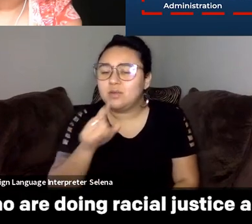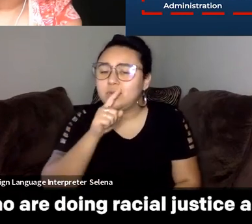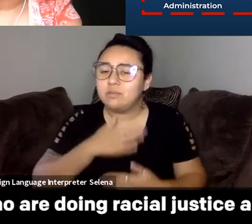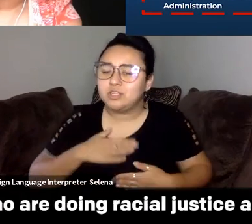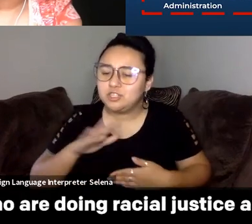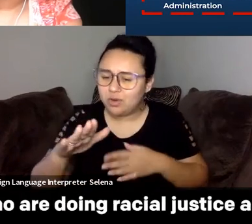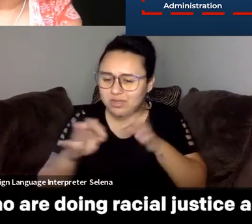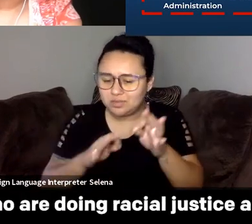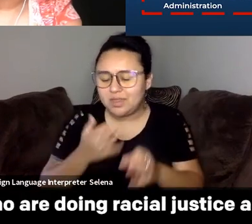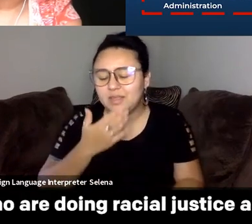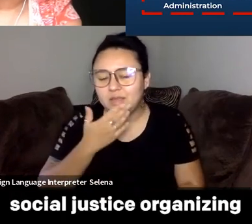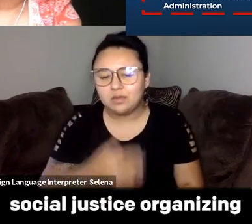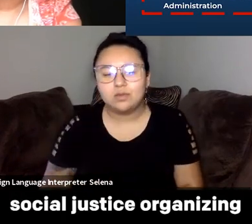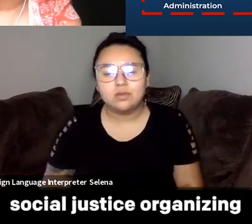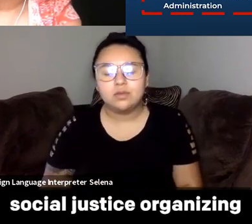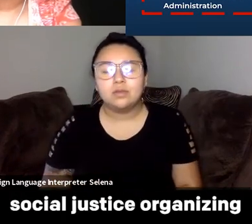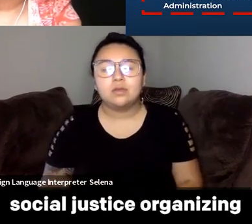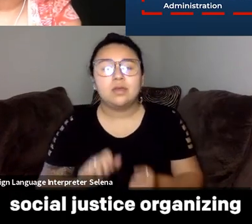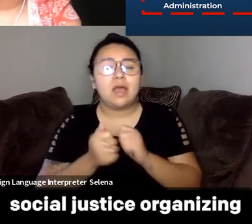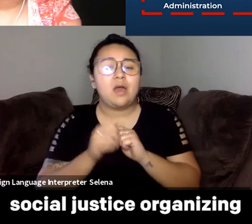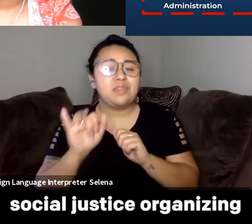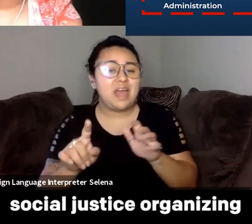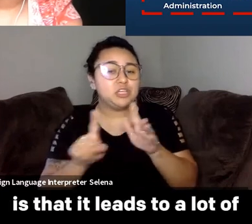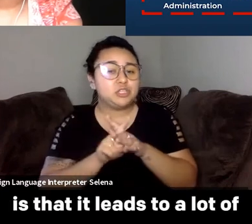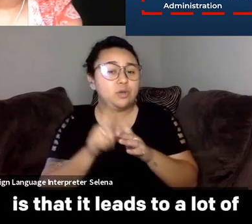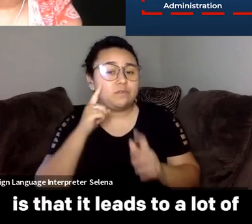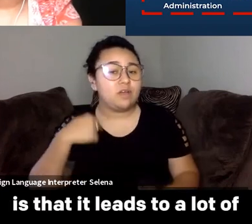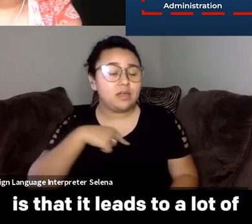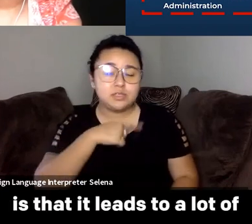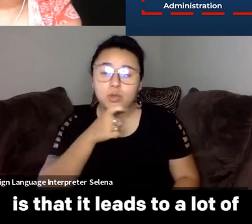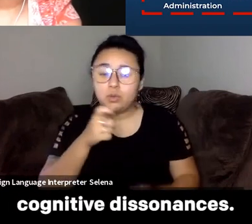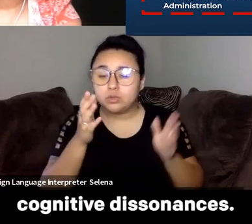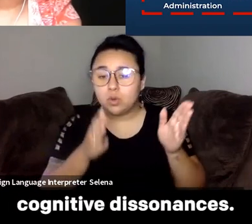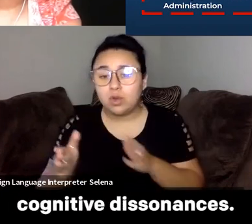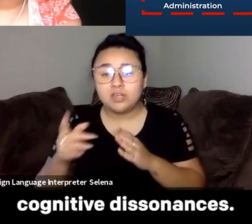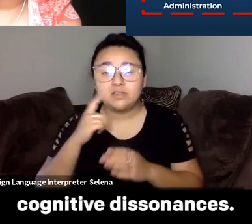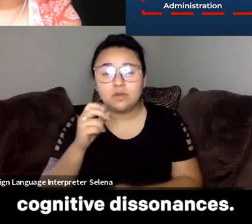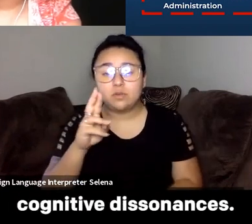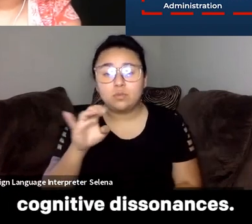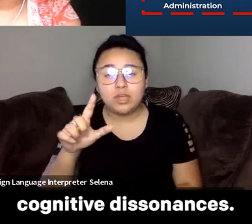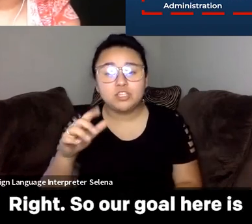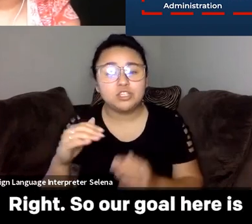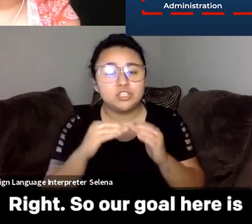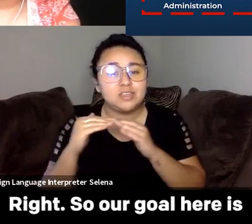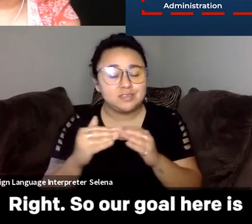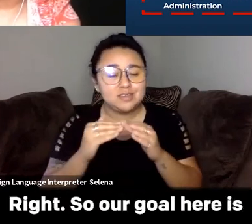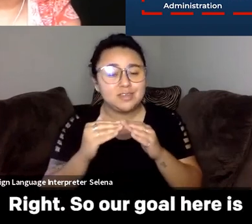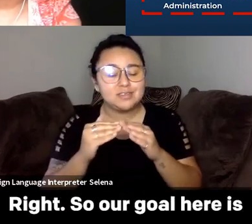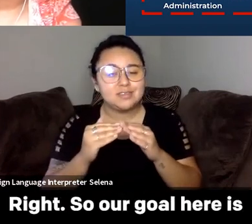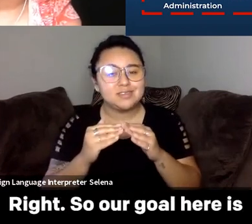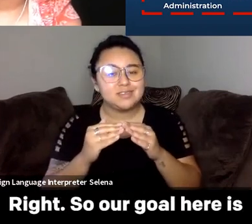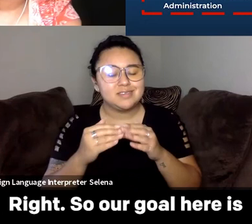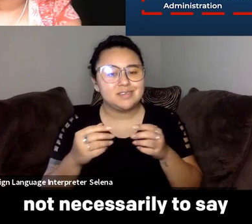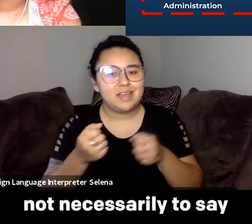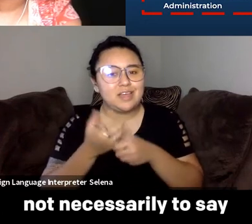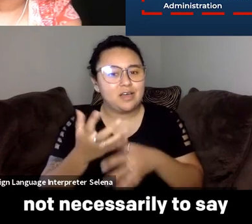who are doing racial justice and social justice organizing is that it leads to a lot of cognitive dissonance, right? So our